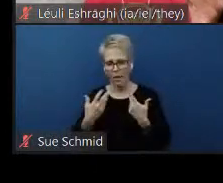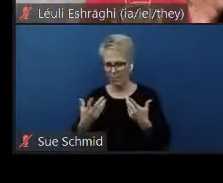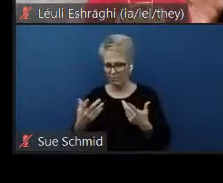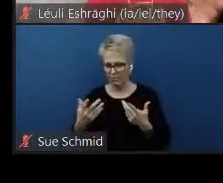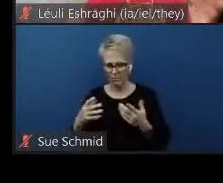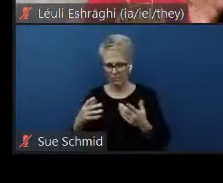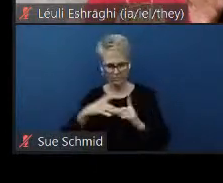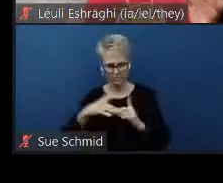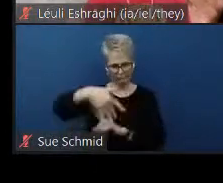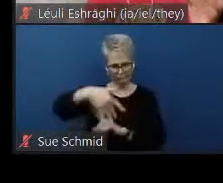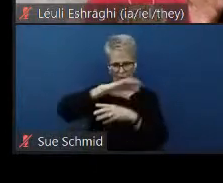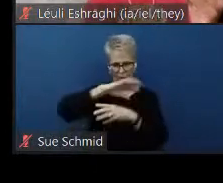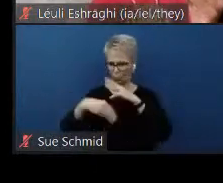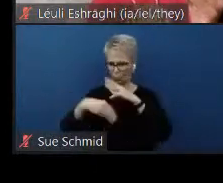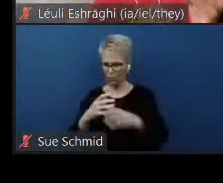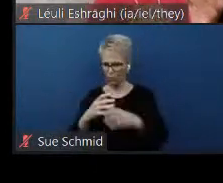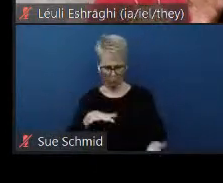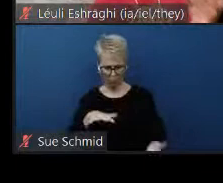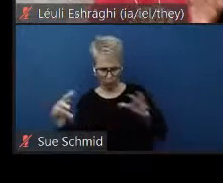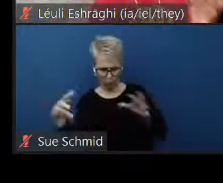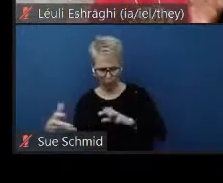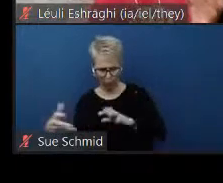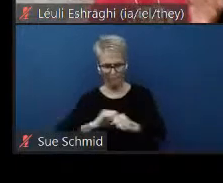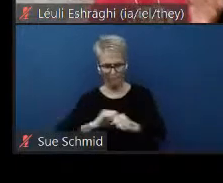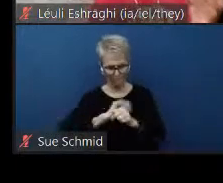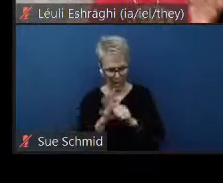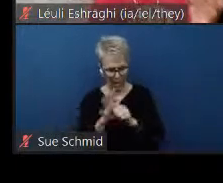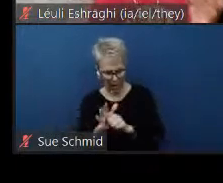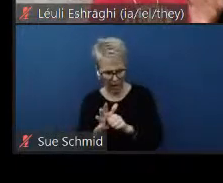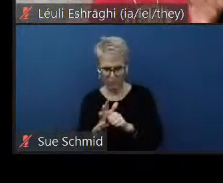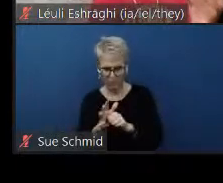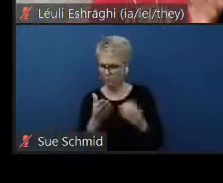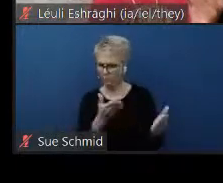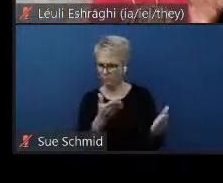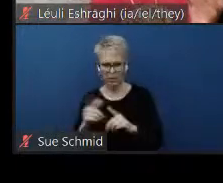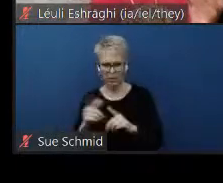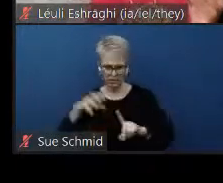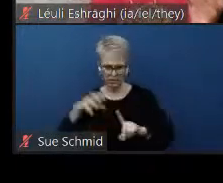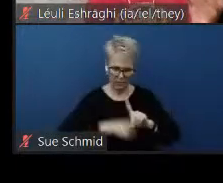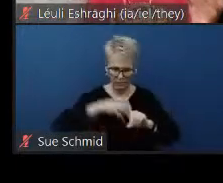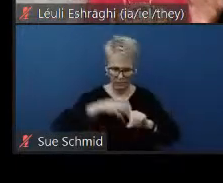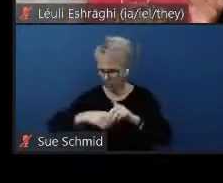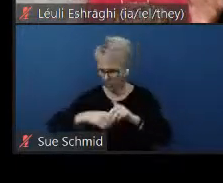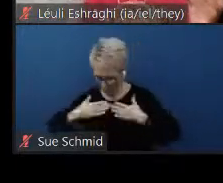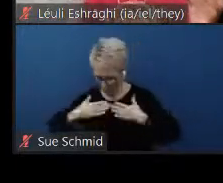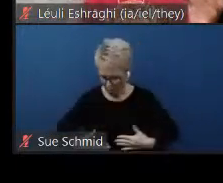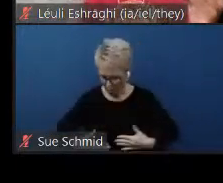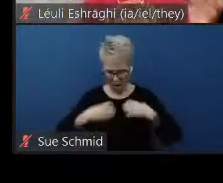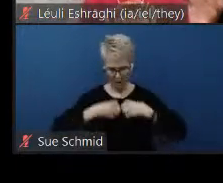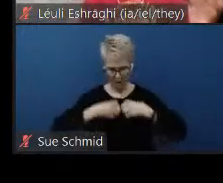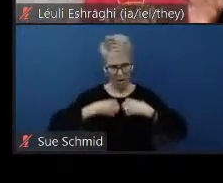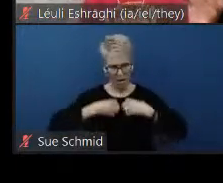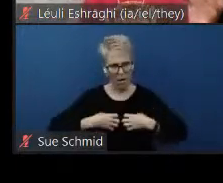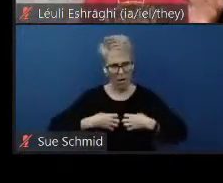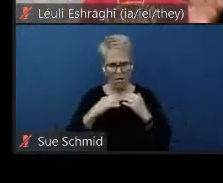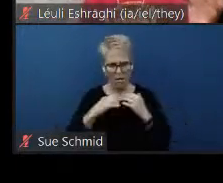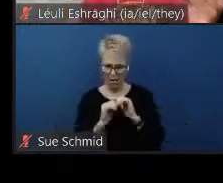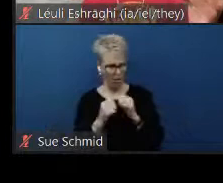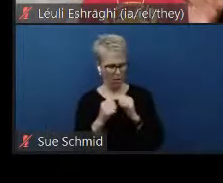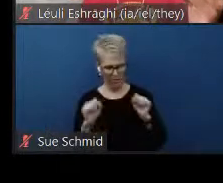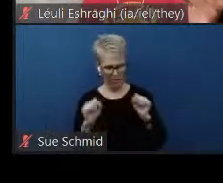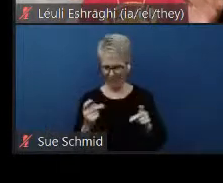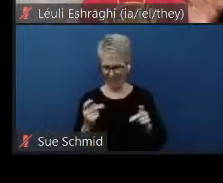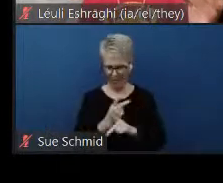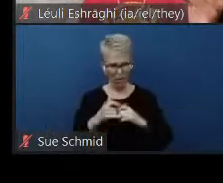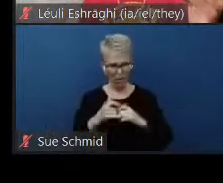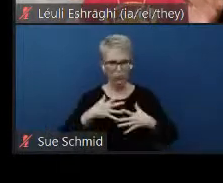ecological crisis and a virus intent on assaulting our bodies and lungs, how does one find ways to